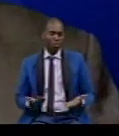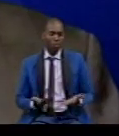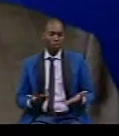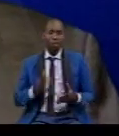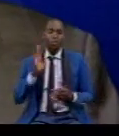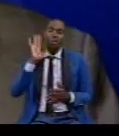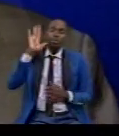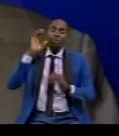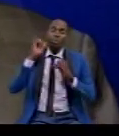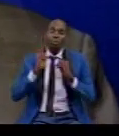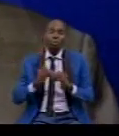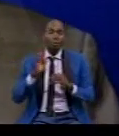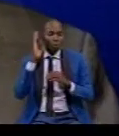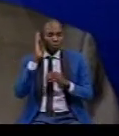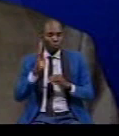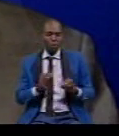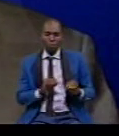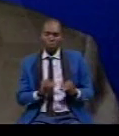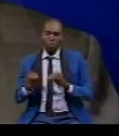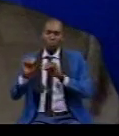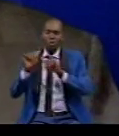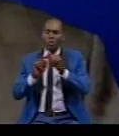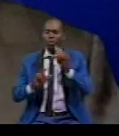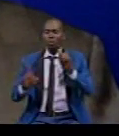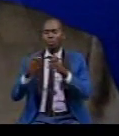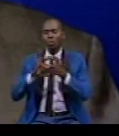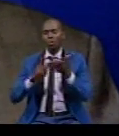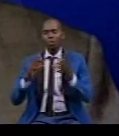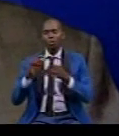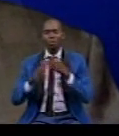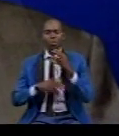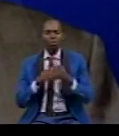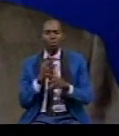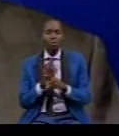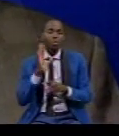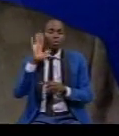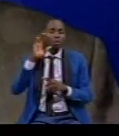you. Let me hear your amen.